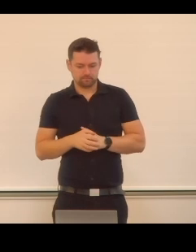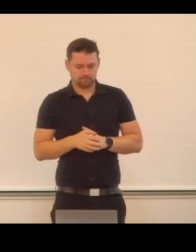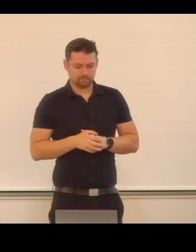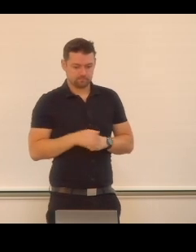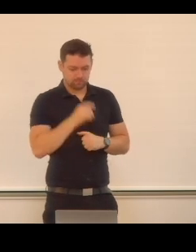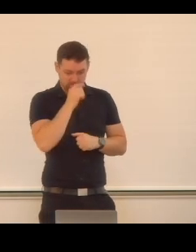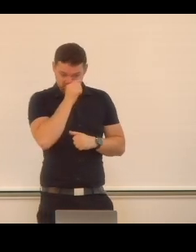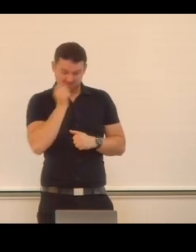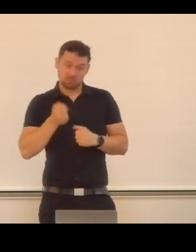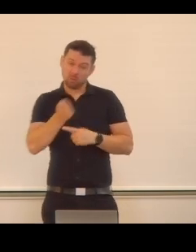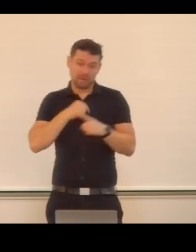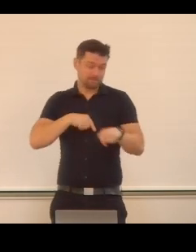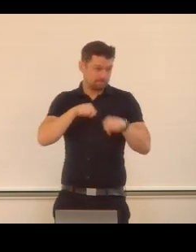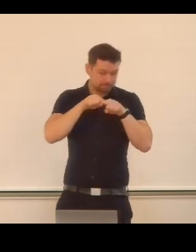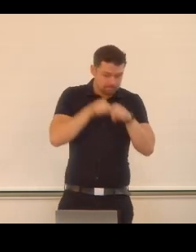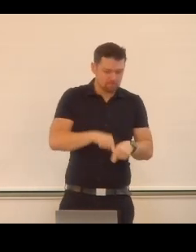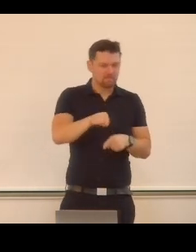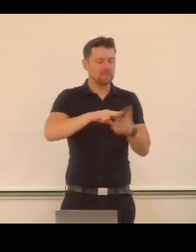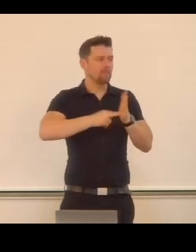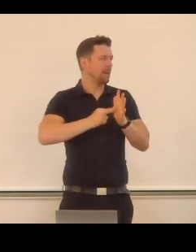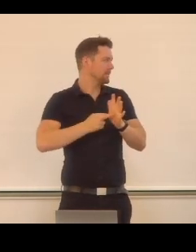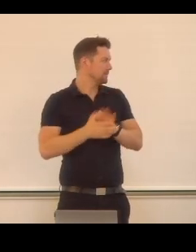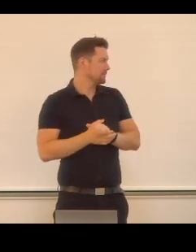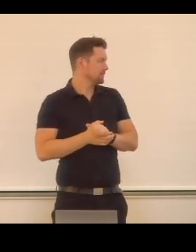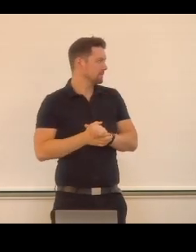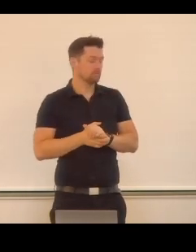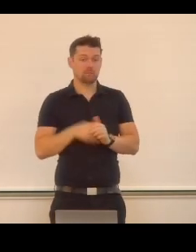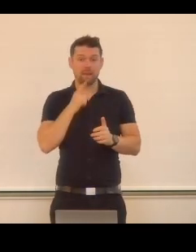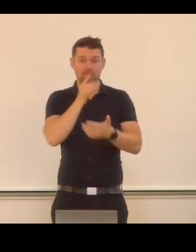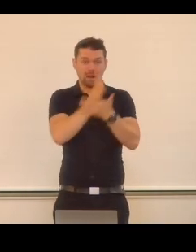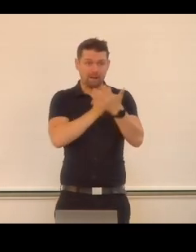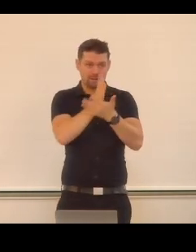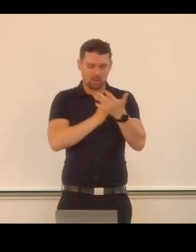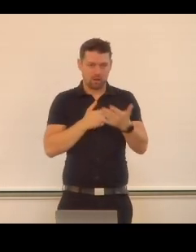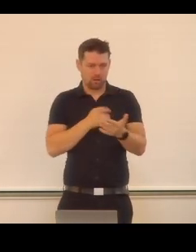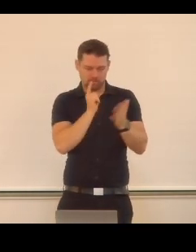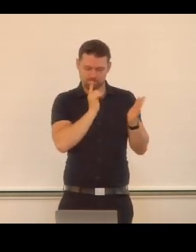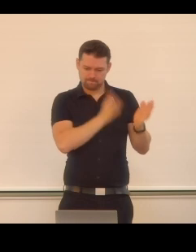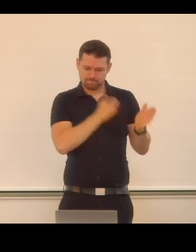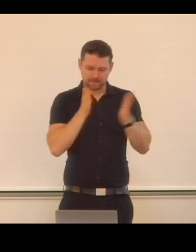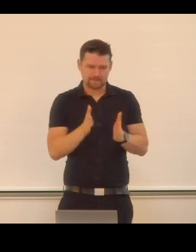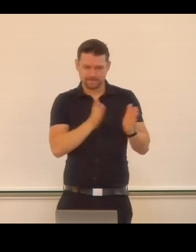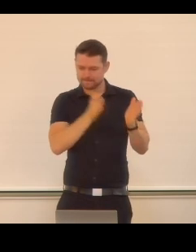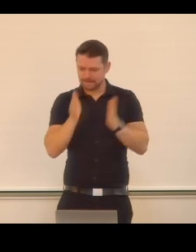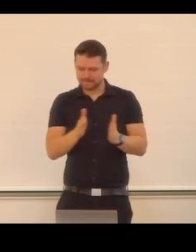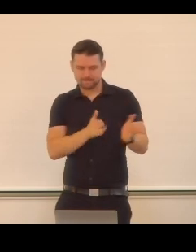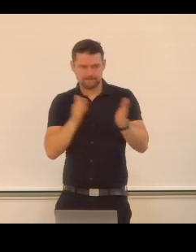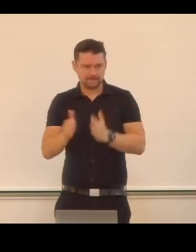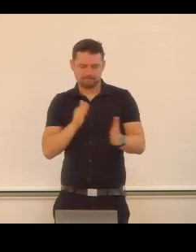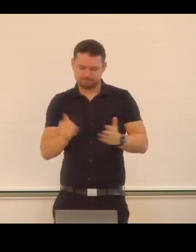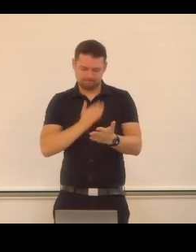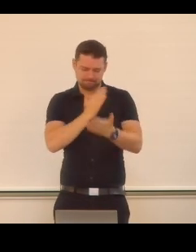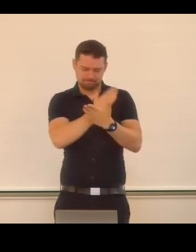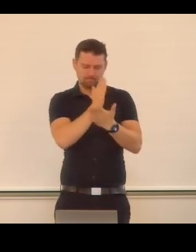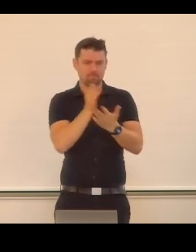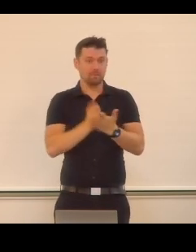died by this plan, just like the ISS crew members do. Every half an hour, you're moving on to the next thing. Your sleep